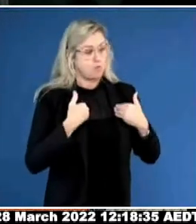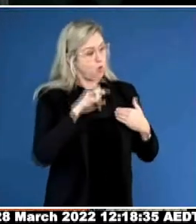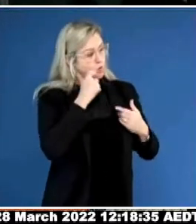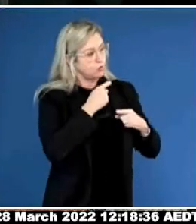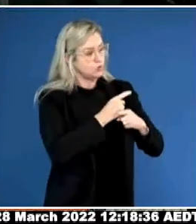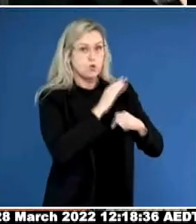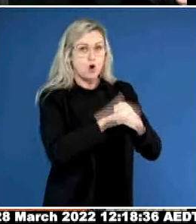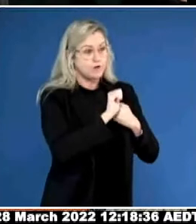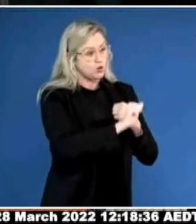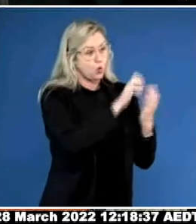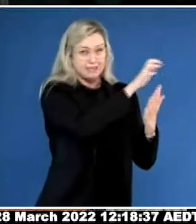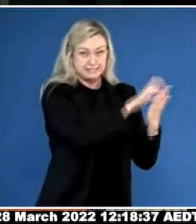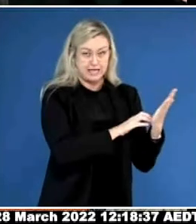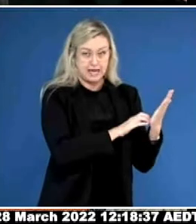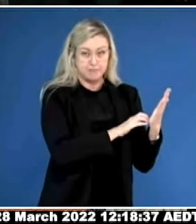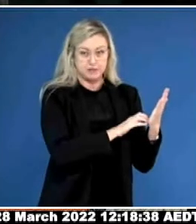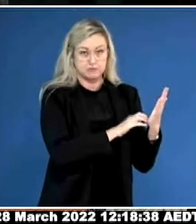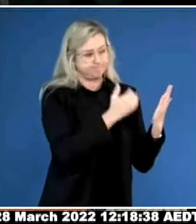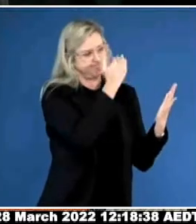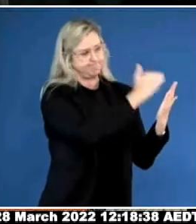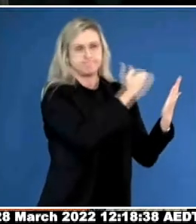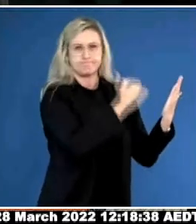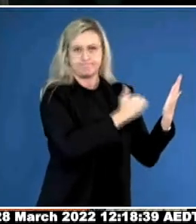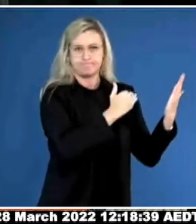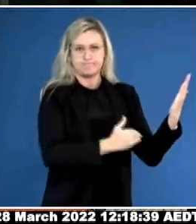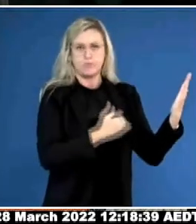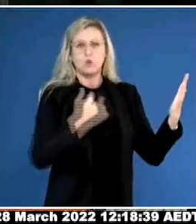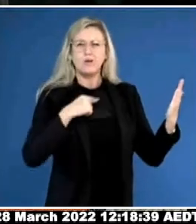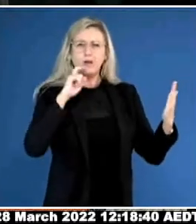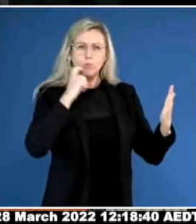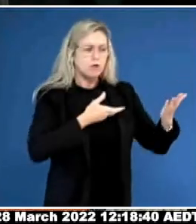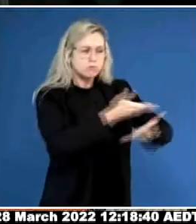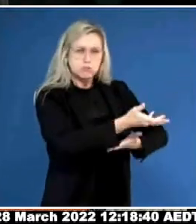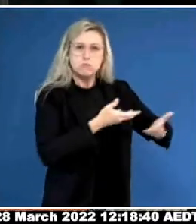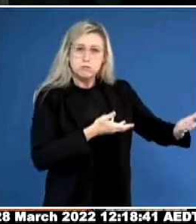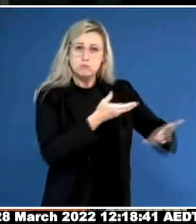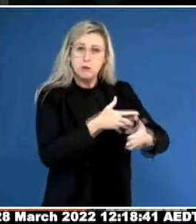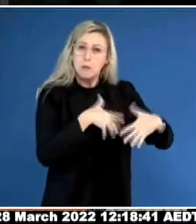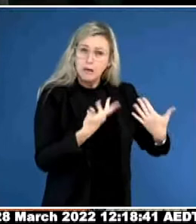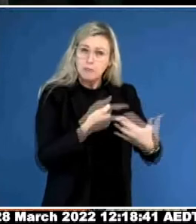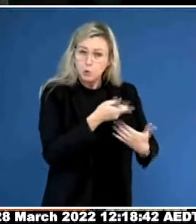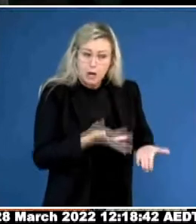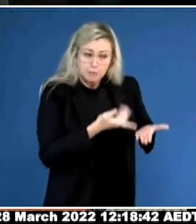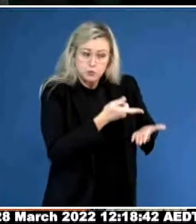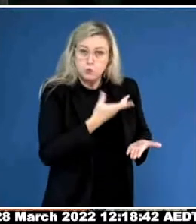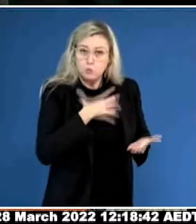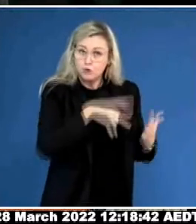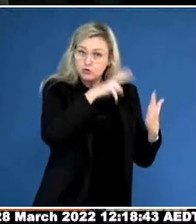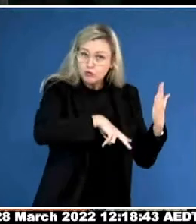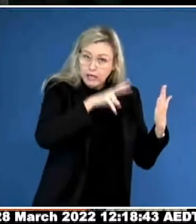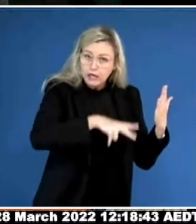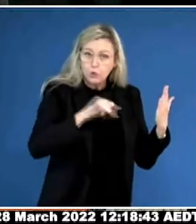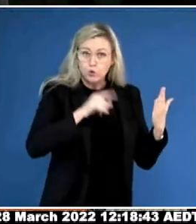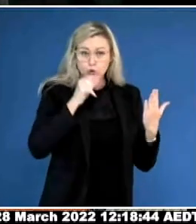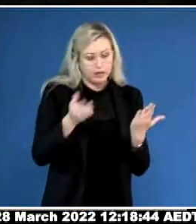statement. At parts of our discussion, you may want to read parts of your statement or refer to the statement, but just